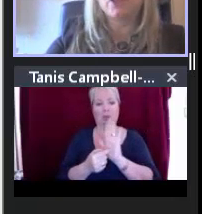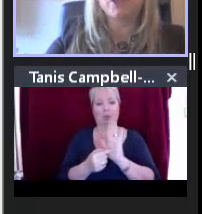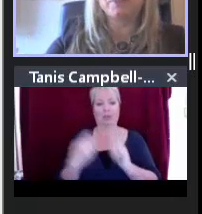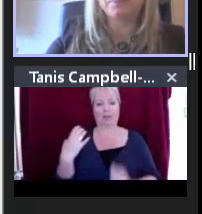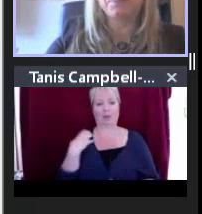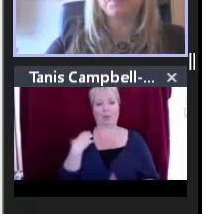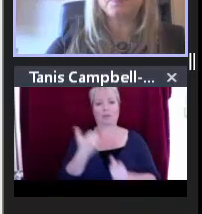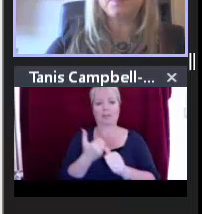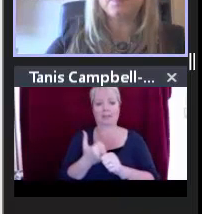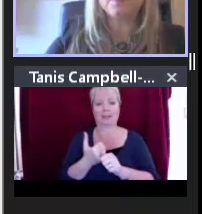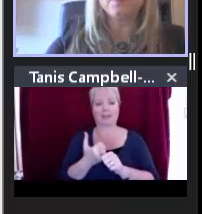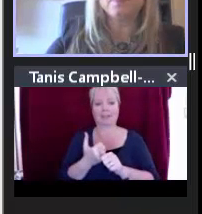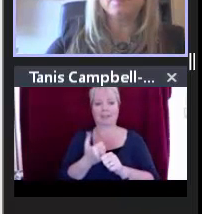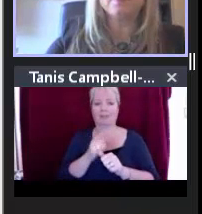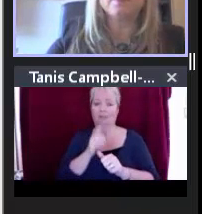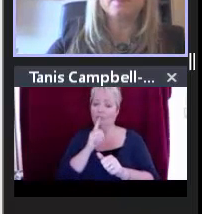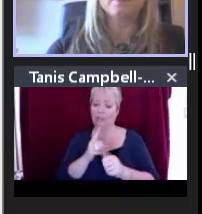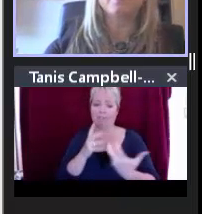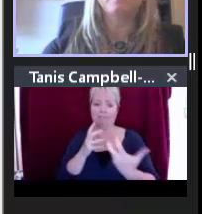service for sure.